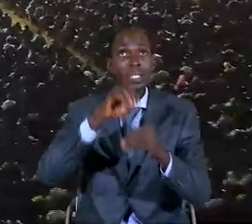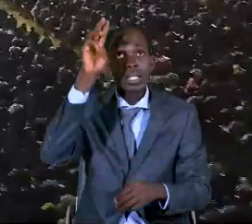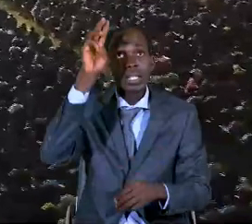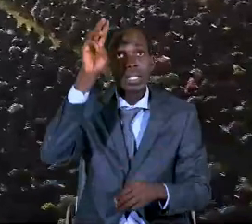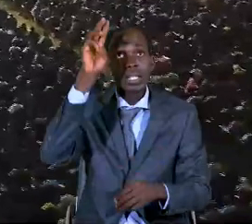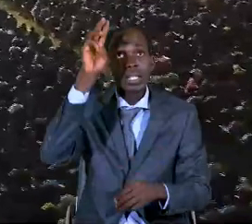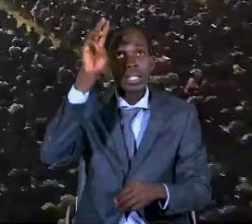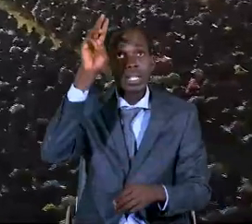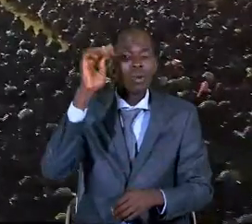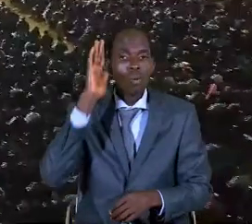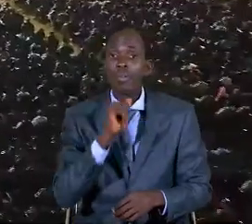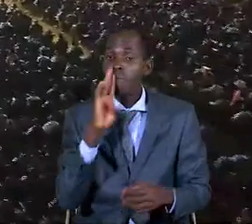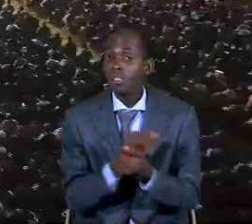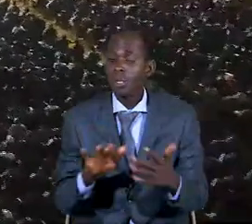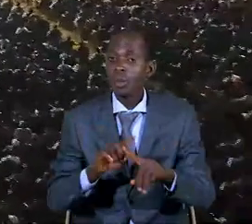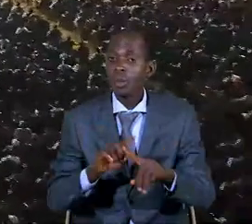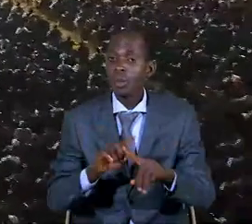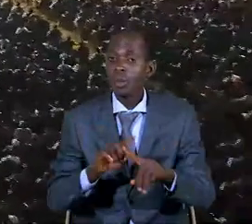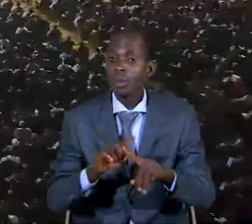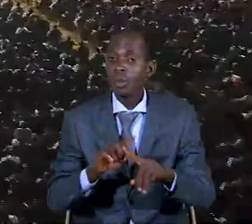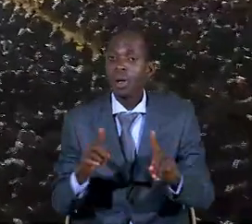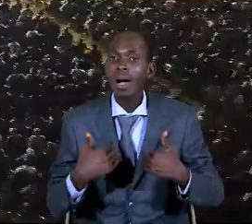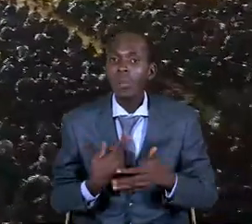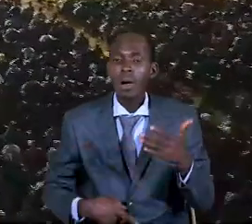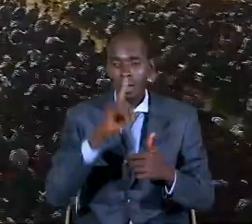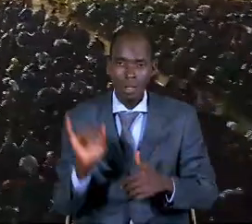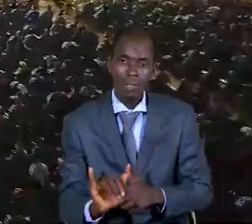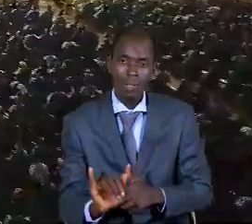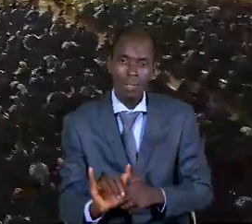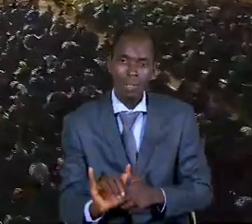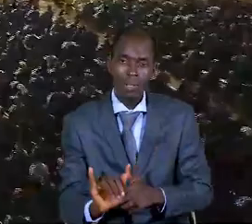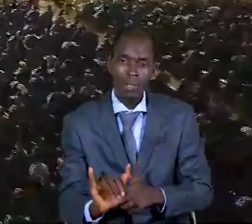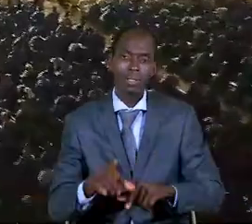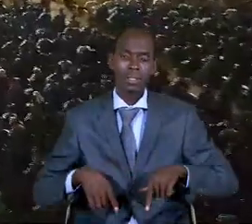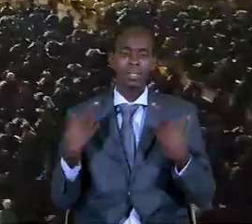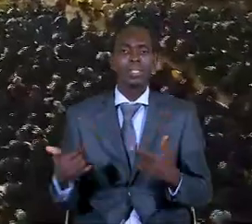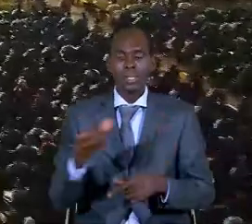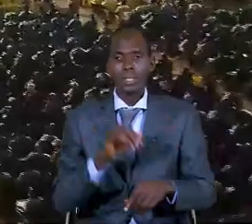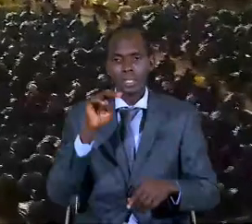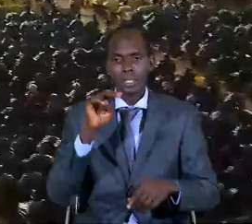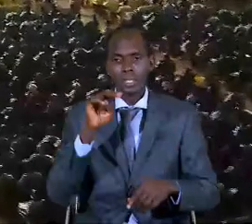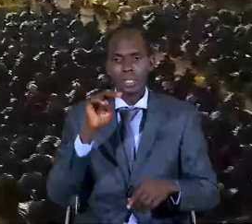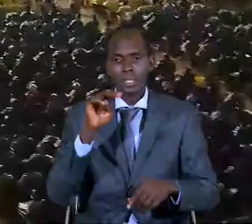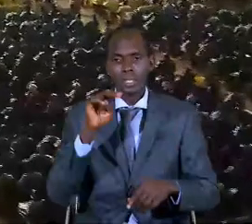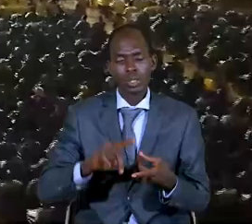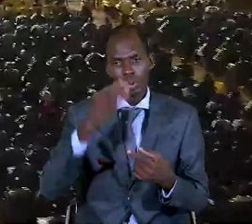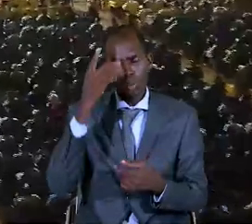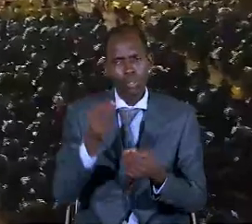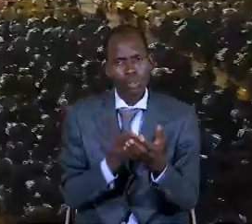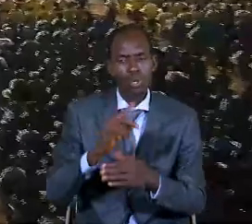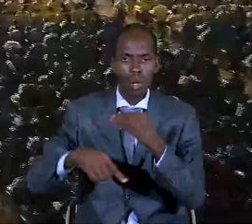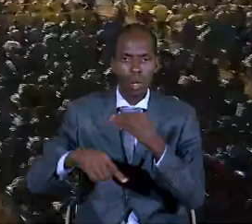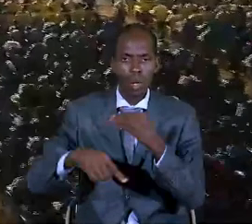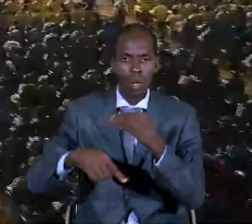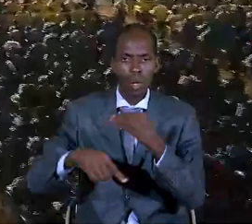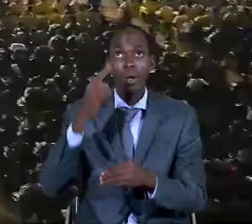not perish but have everlasting life. They need to know the truth about God. They need to know the